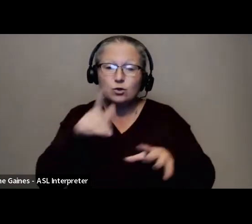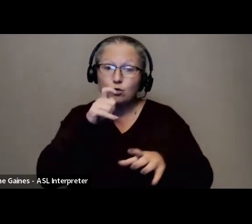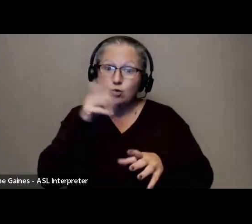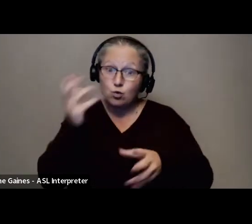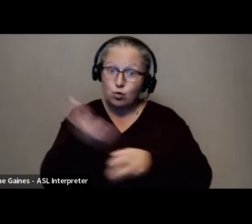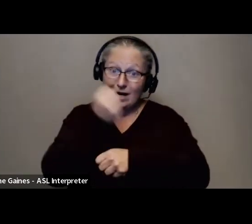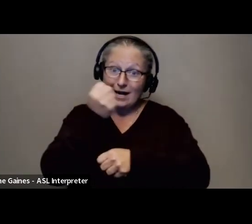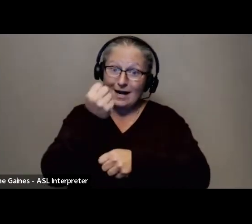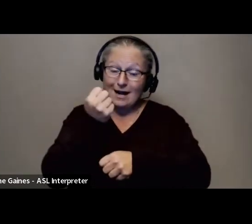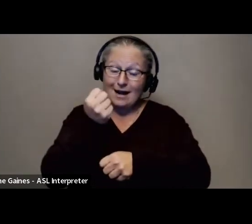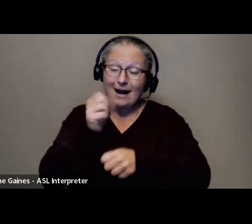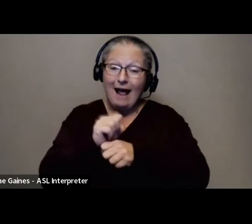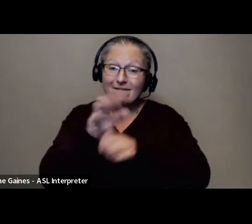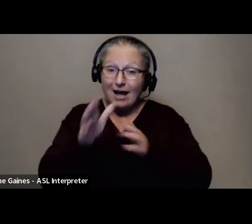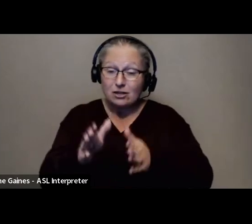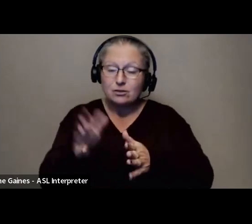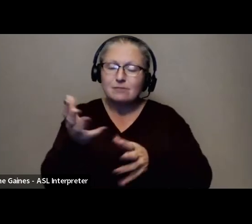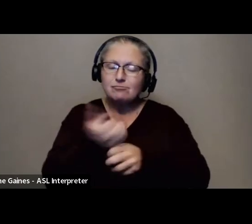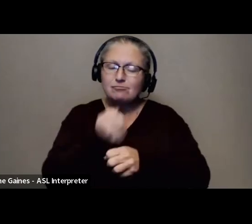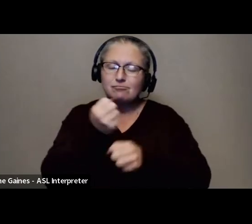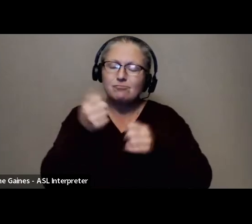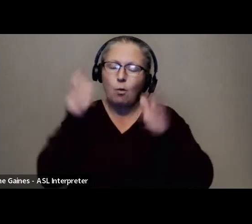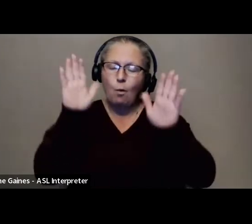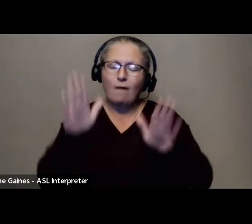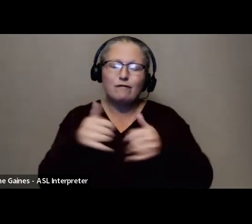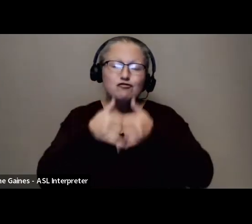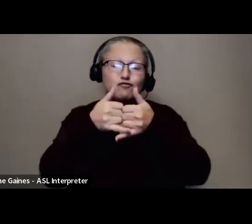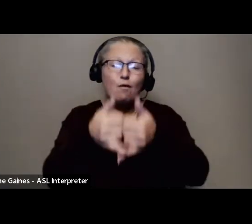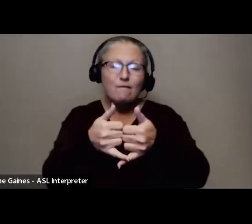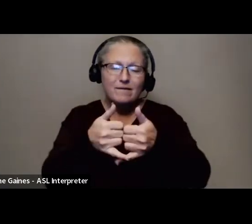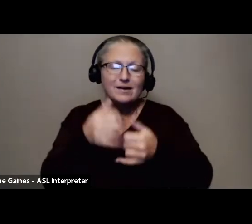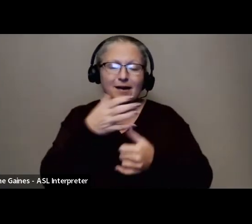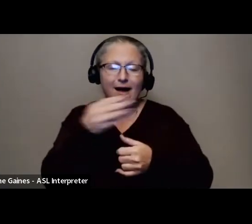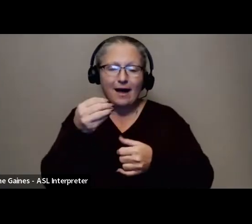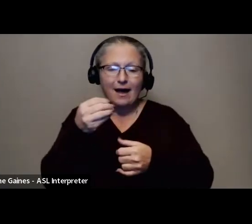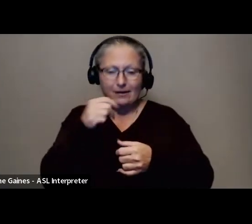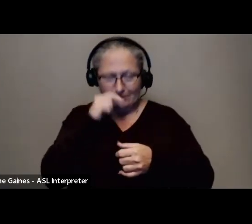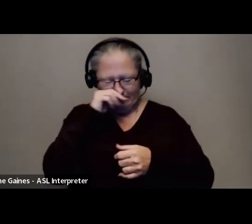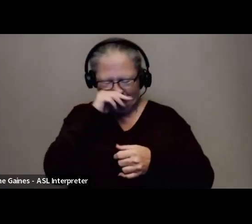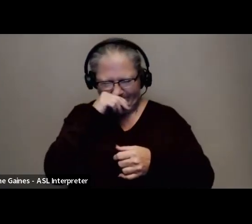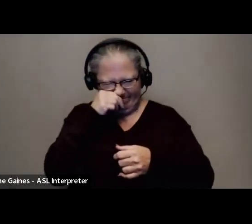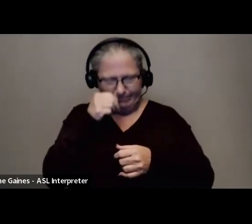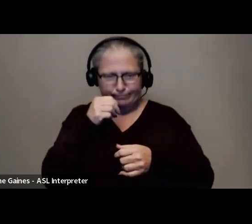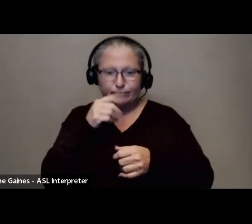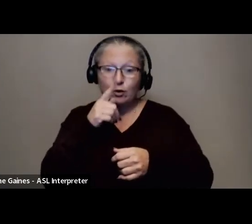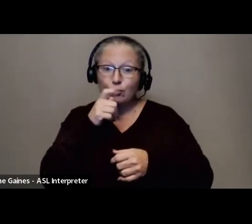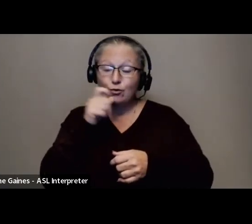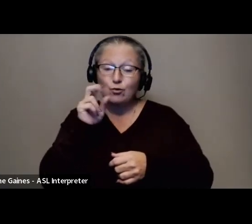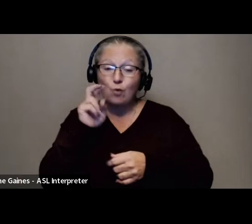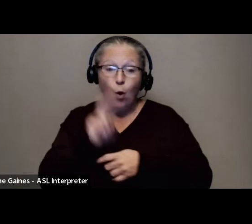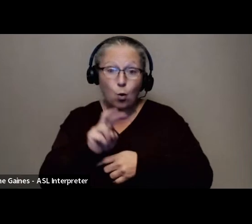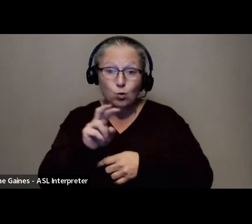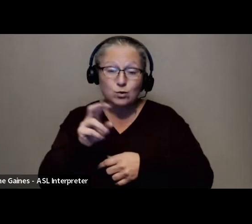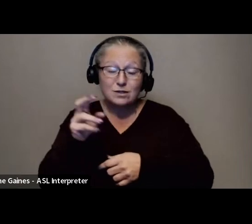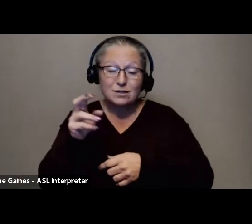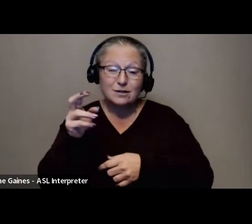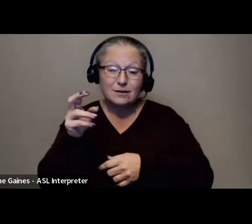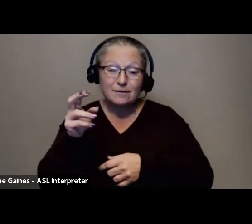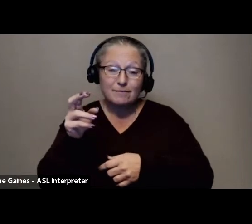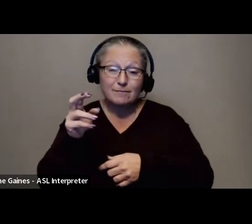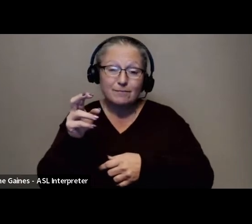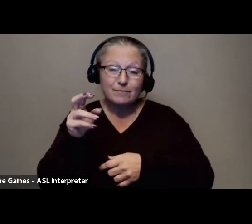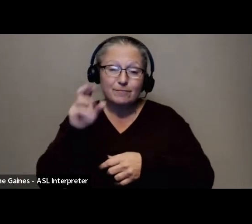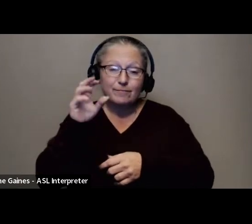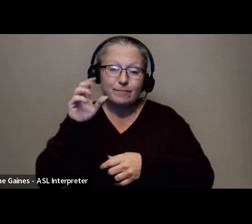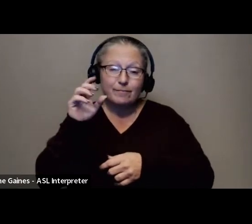winning advisor gets a wonderful trophy, and the losing advisory, they get to